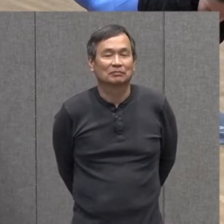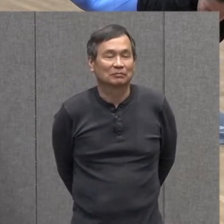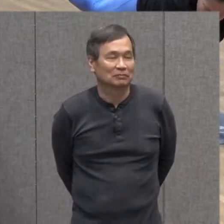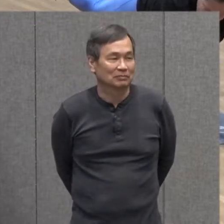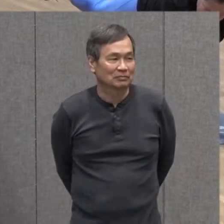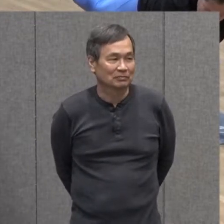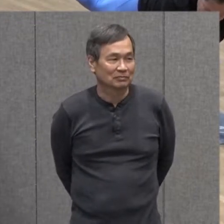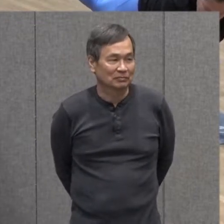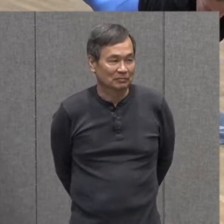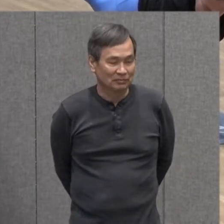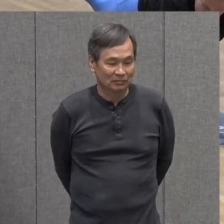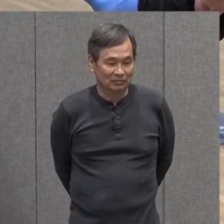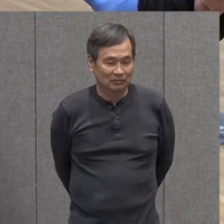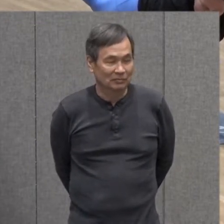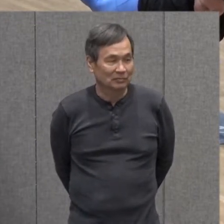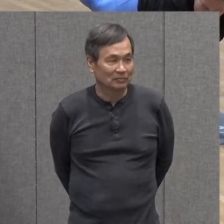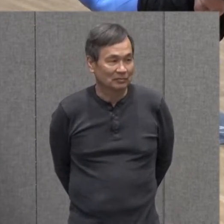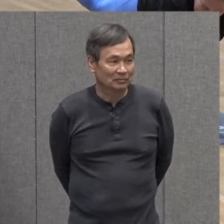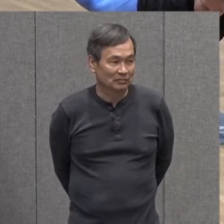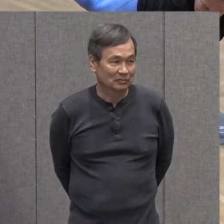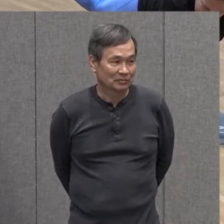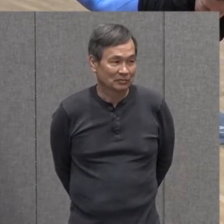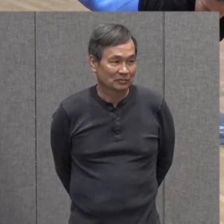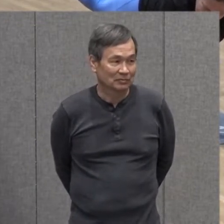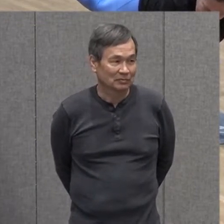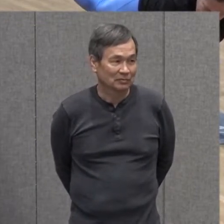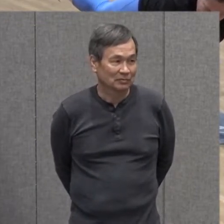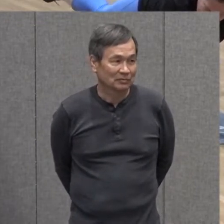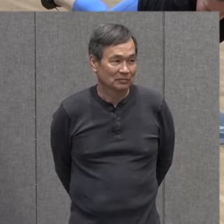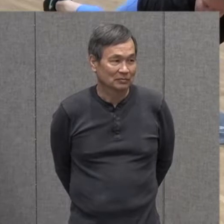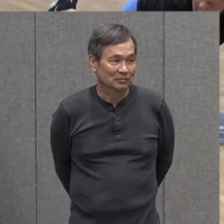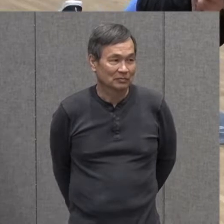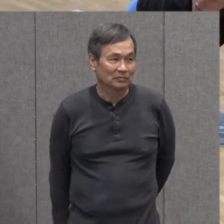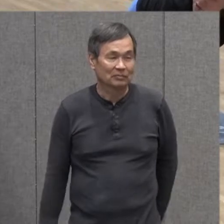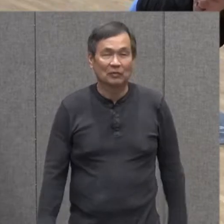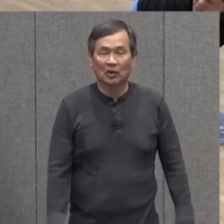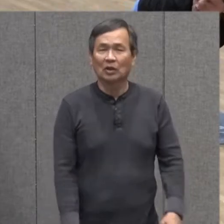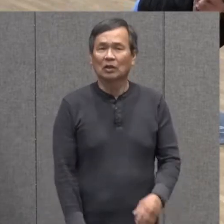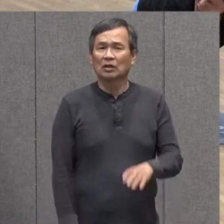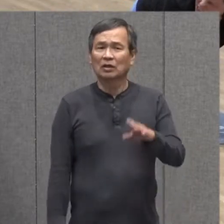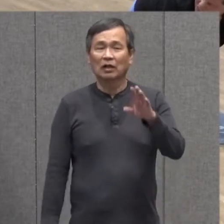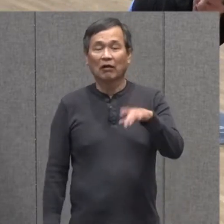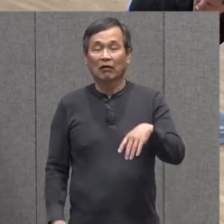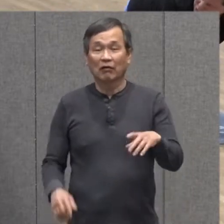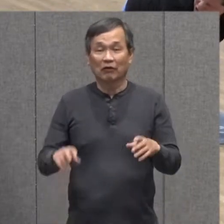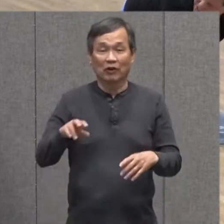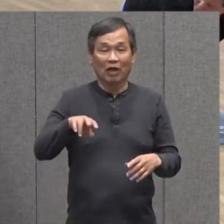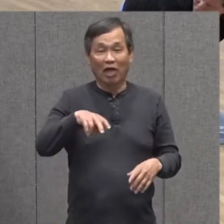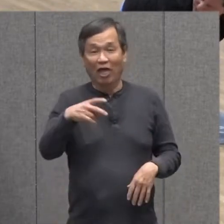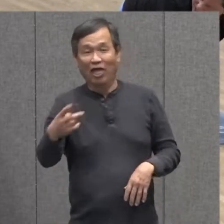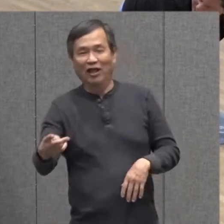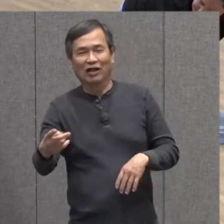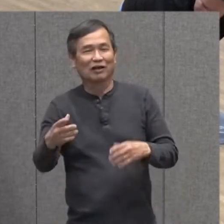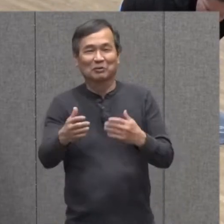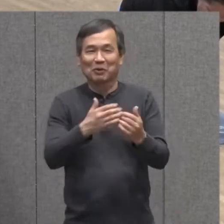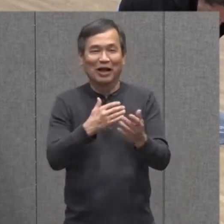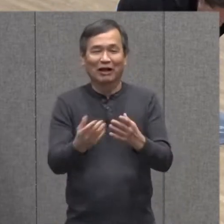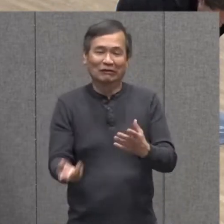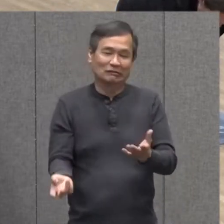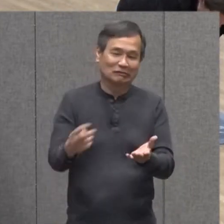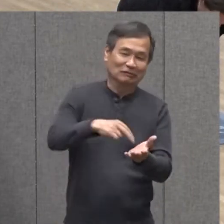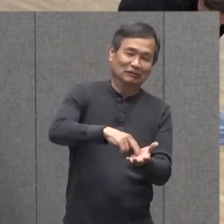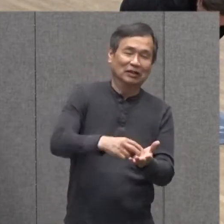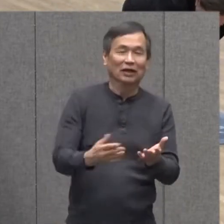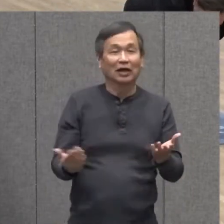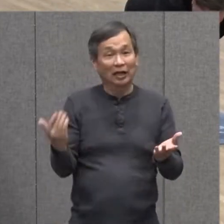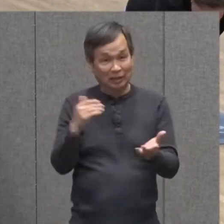arriba y tomando 2 respiraciones profundas. It's okay if you fall out of it. You can just get back in. Está bien si te